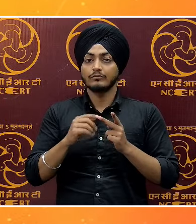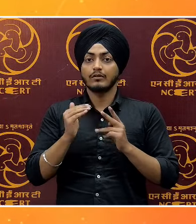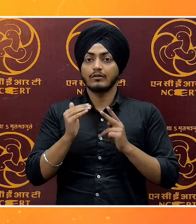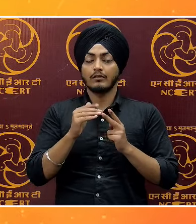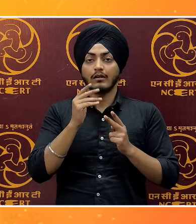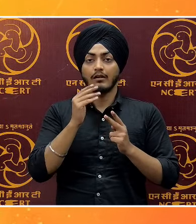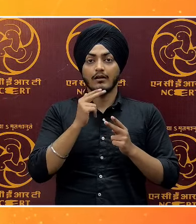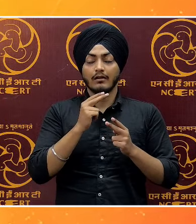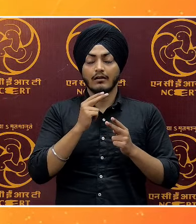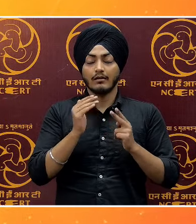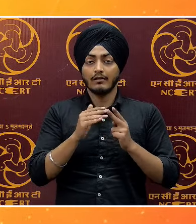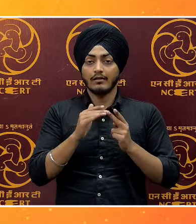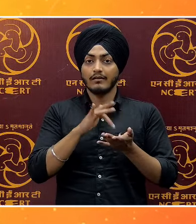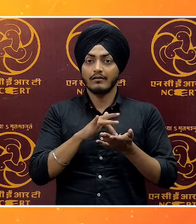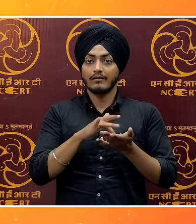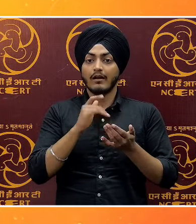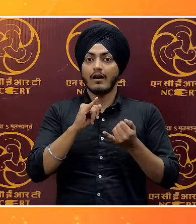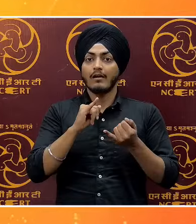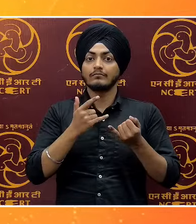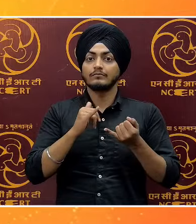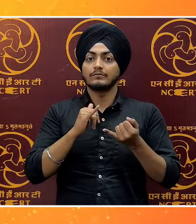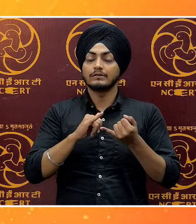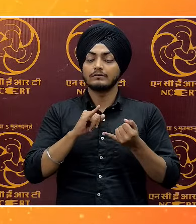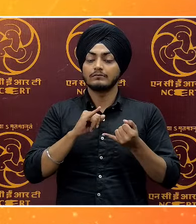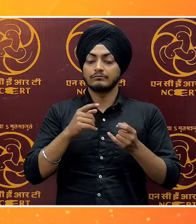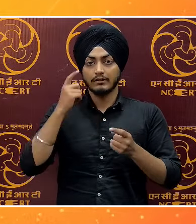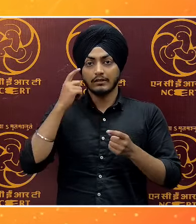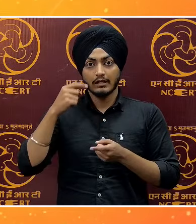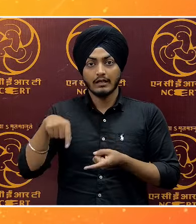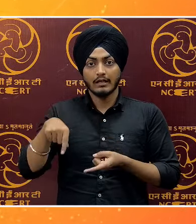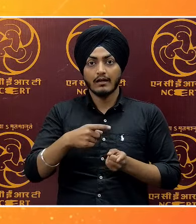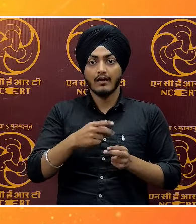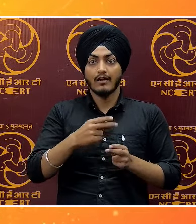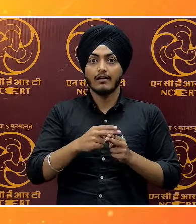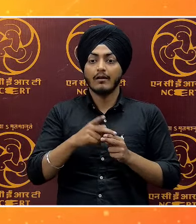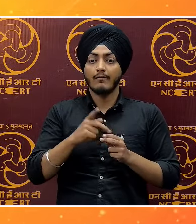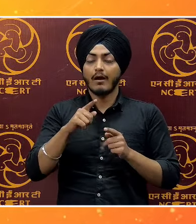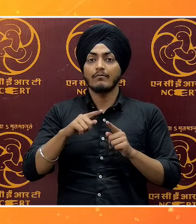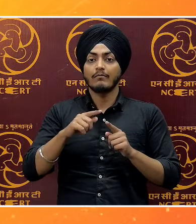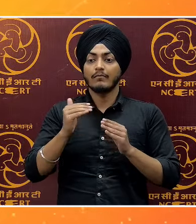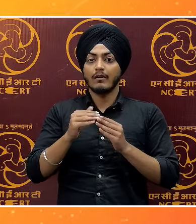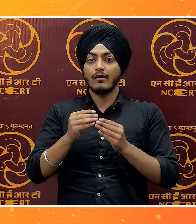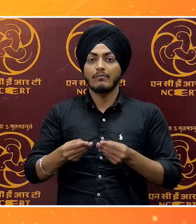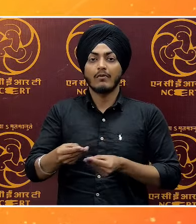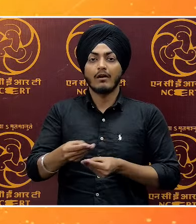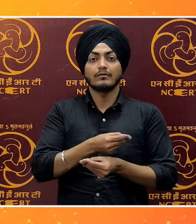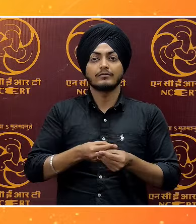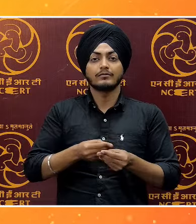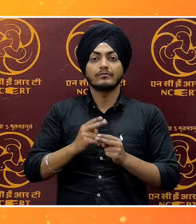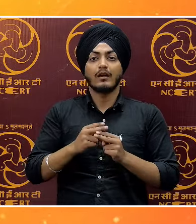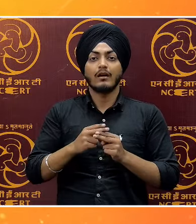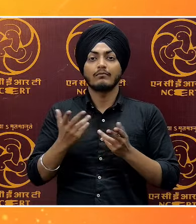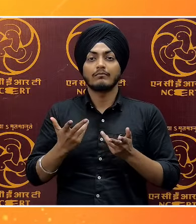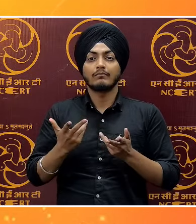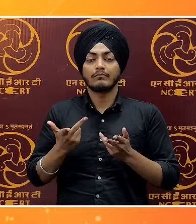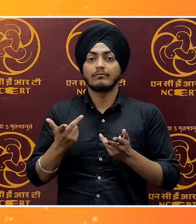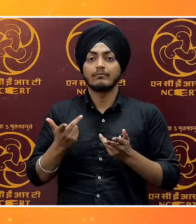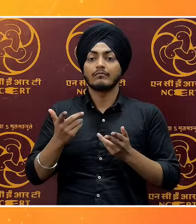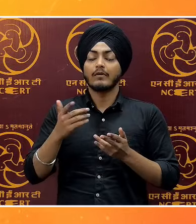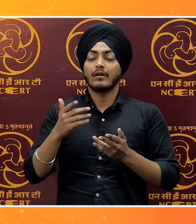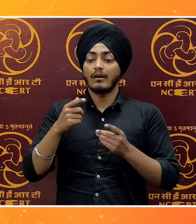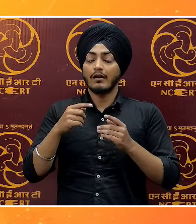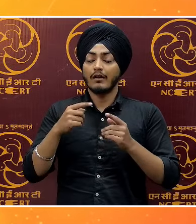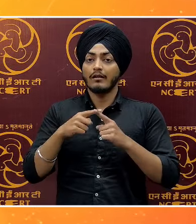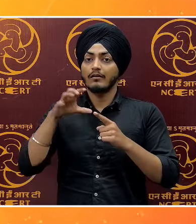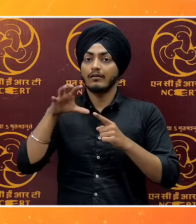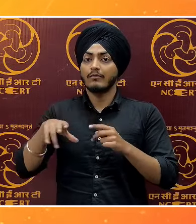name of the street or street number, the name of the area, the name of the town, state and country. So